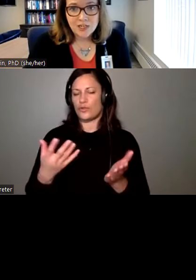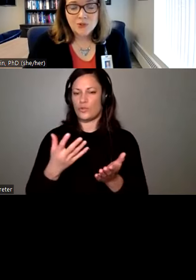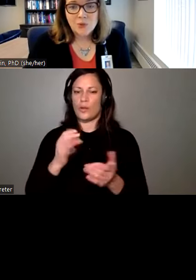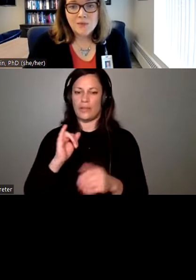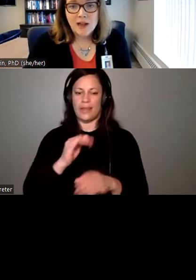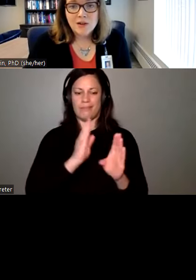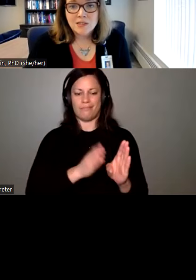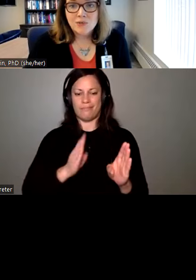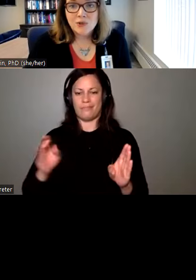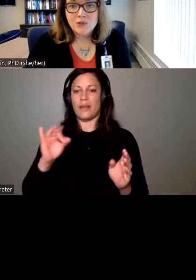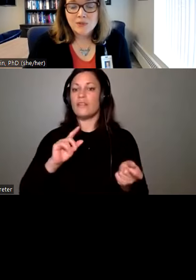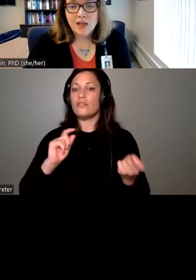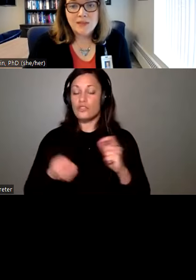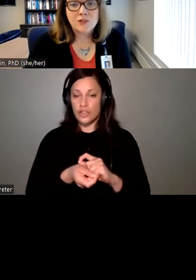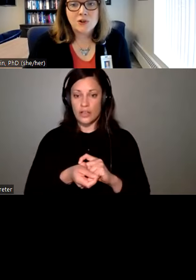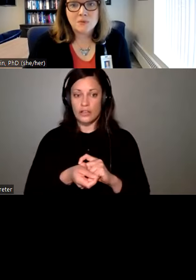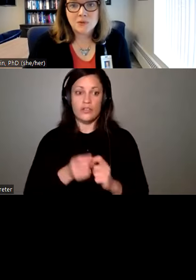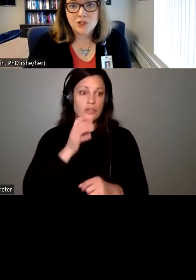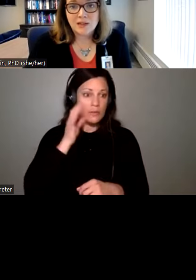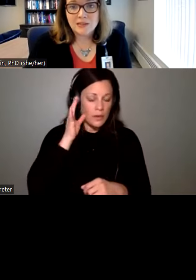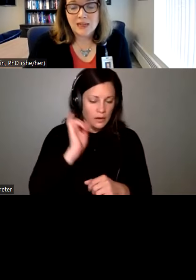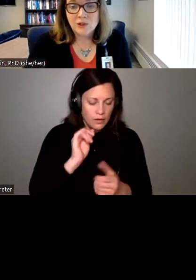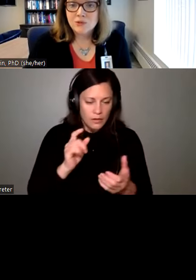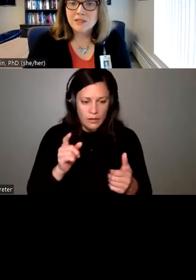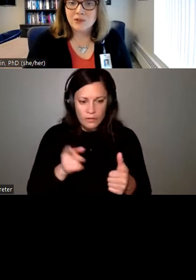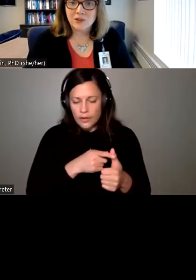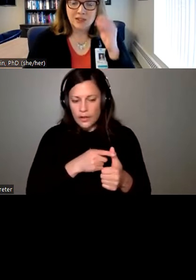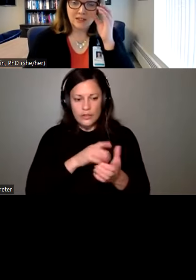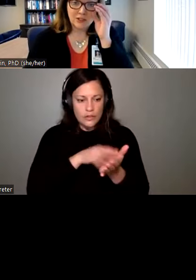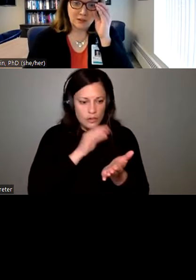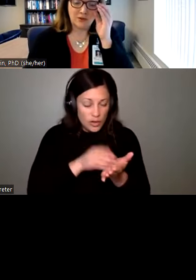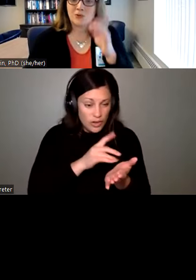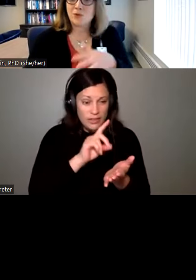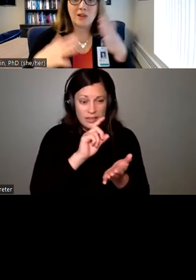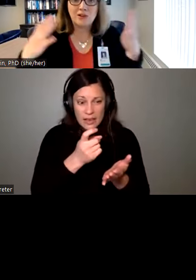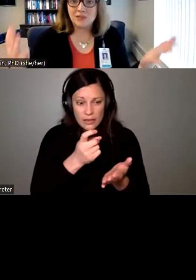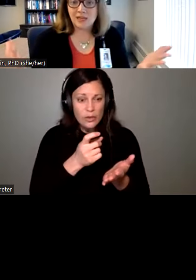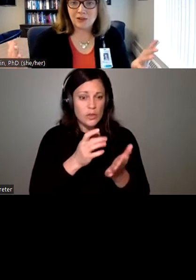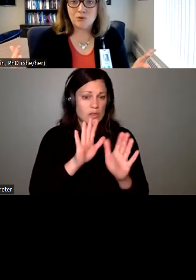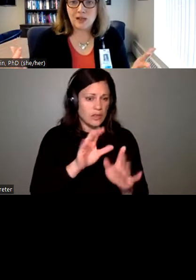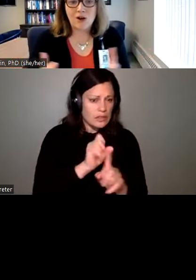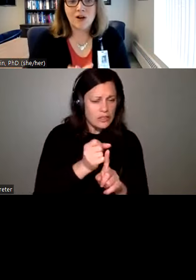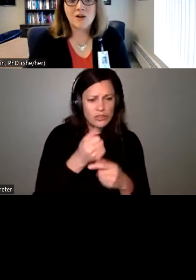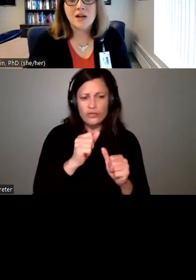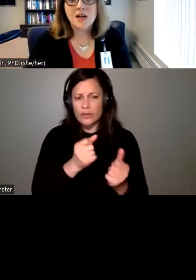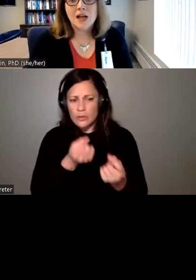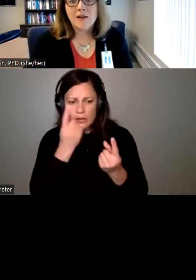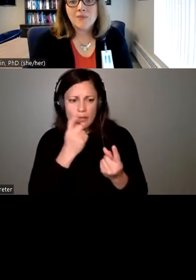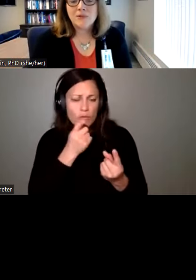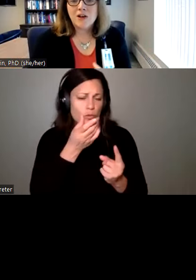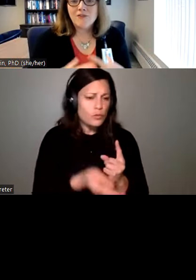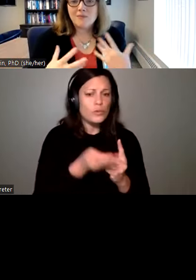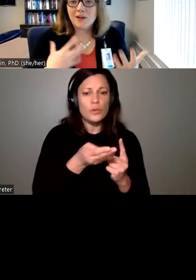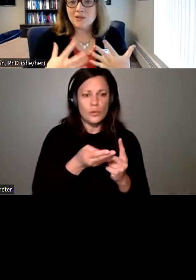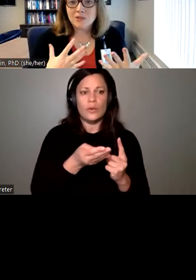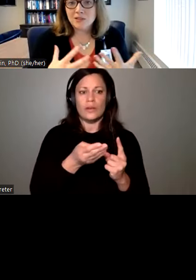change. So when a parent is first sort of coming to terms with a child's diagnosis or their condition or sort of understanding who they are,